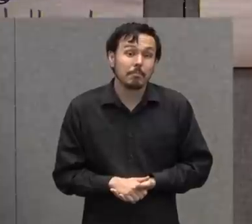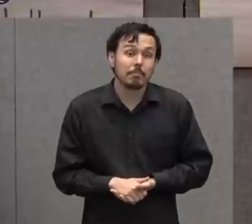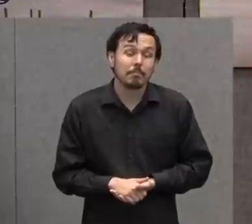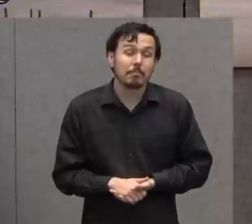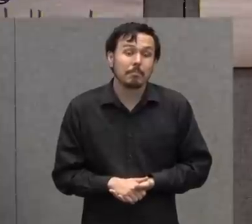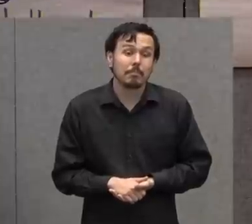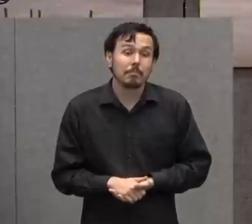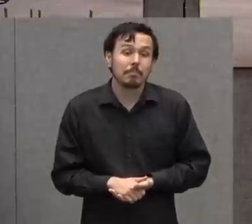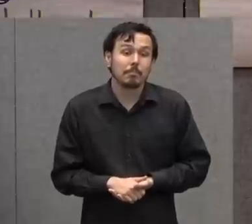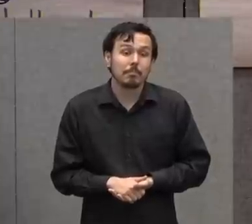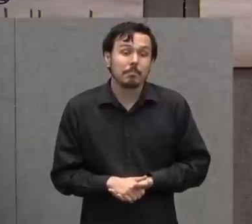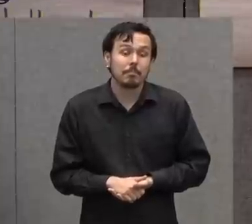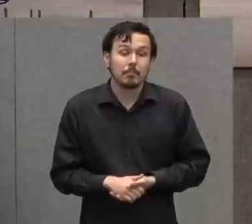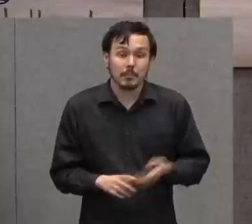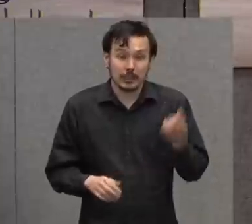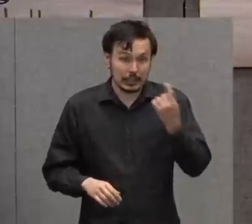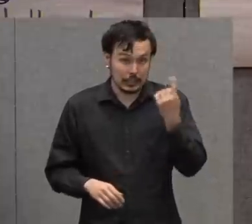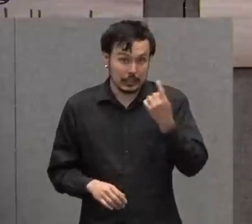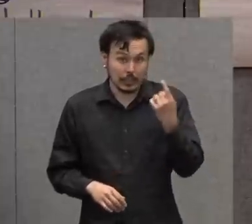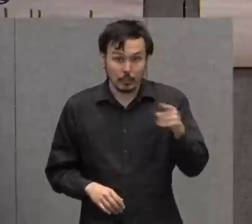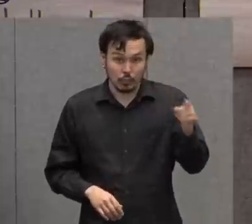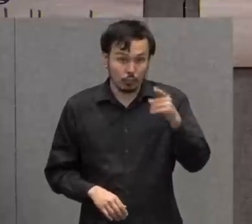Did someone notice the pattern?